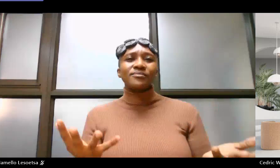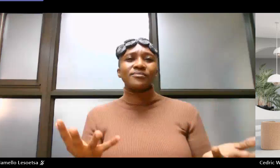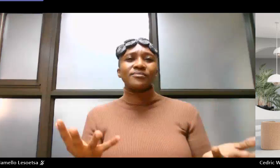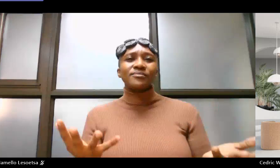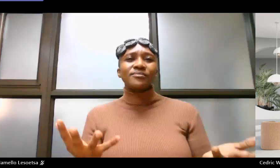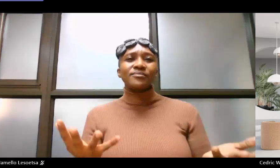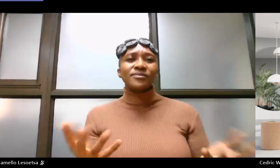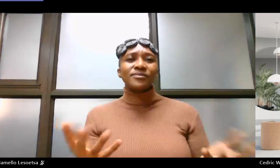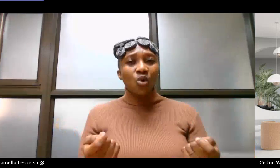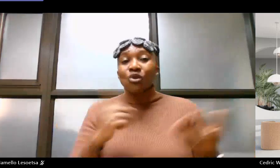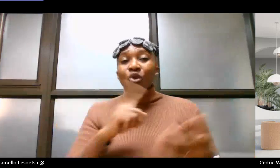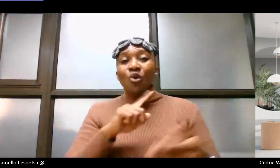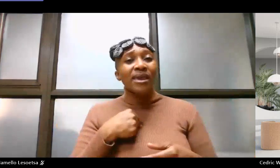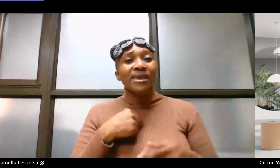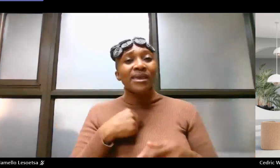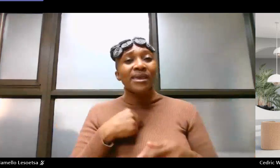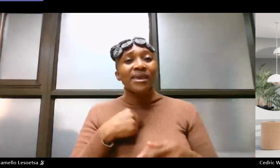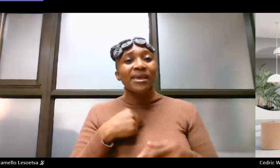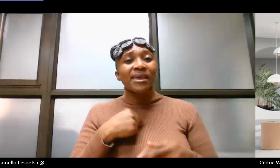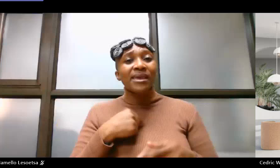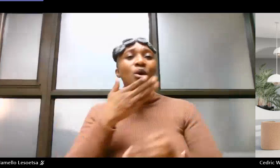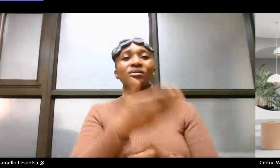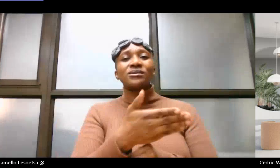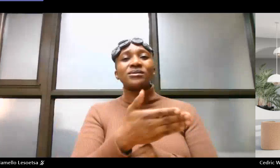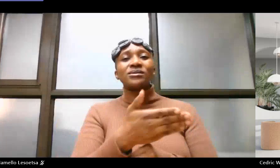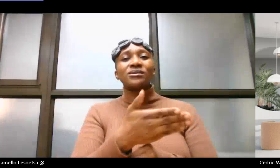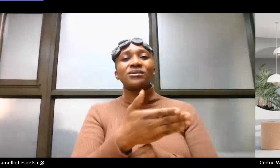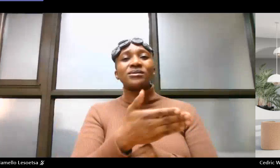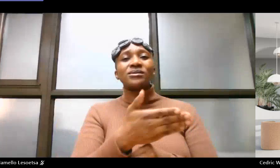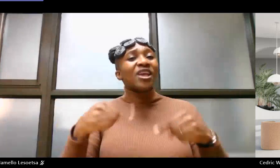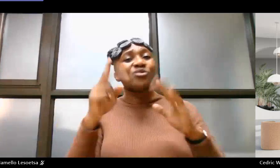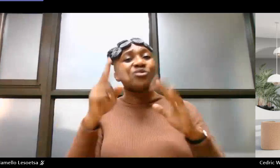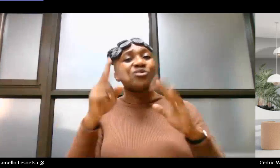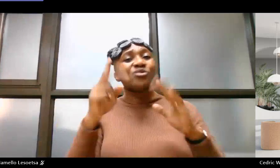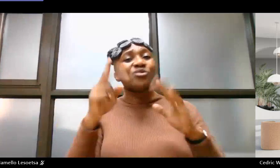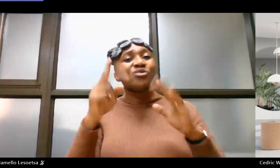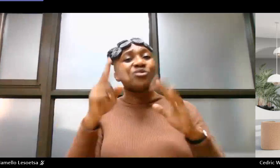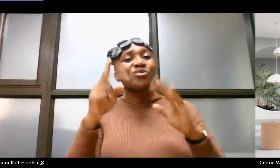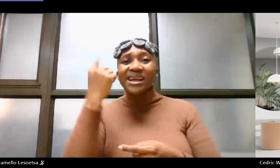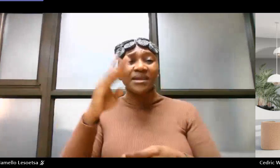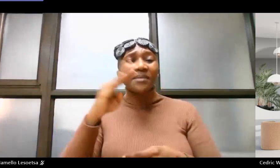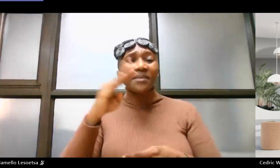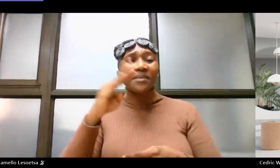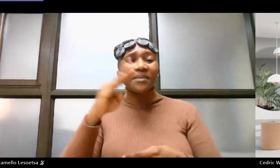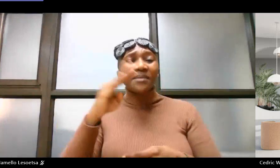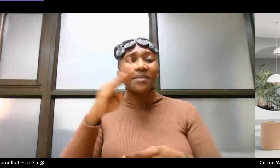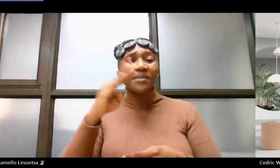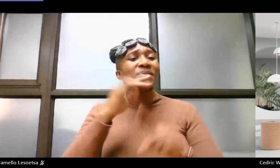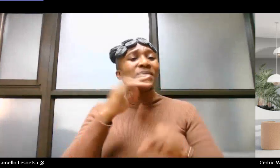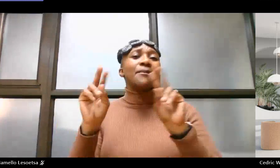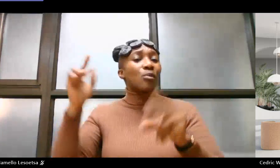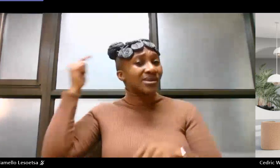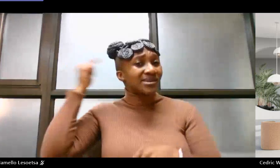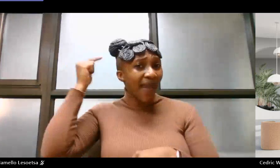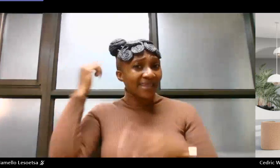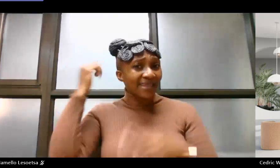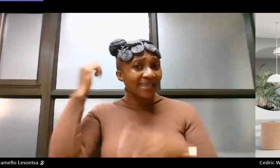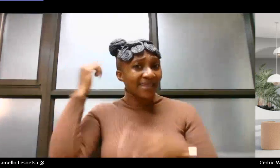it. And what we cannot read and understand, it doesn't exist in people's mind. So